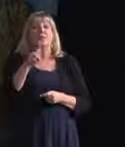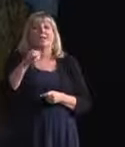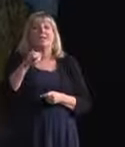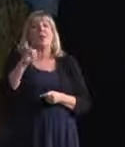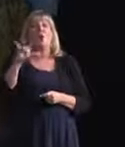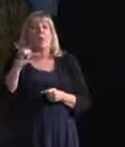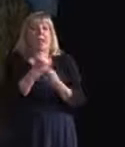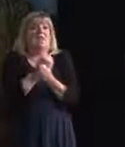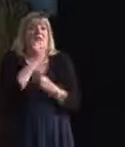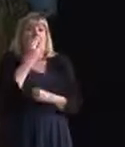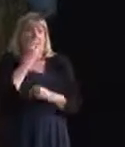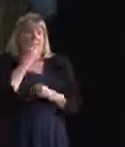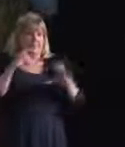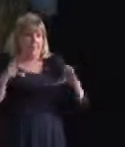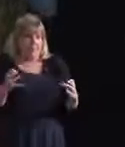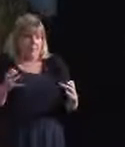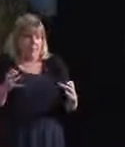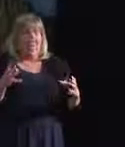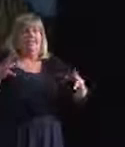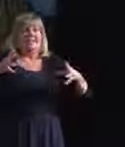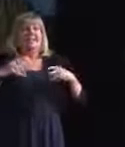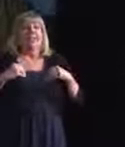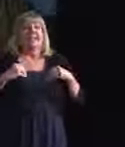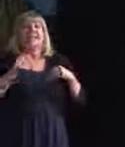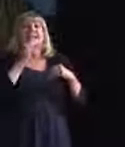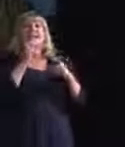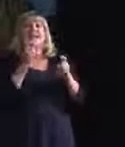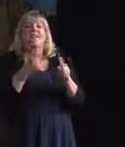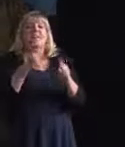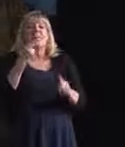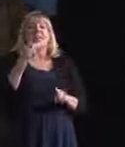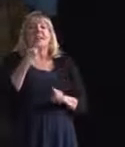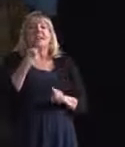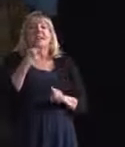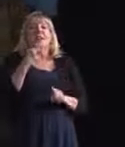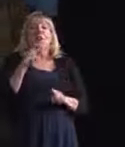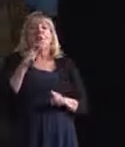delegation and publicly accepted the gift of Hitler's Mein Kampf.